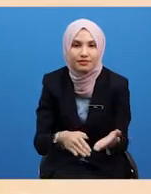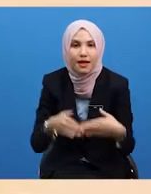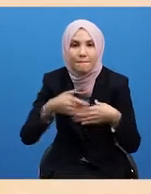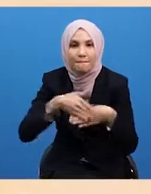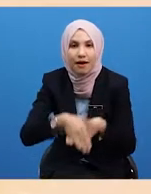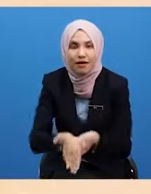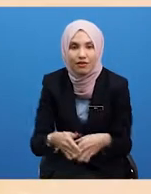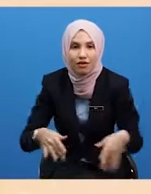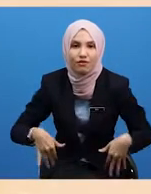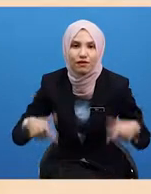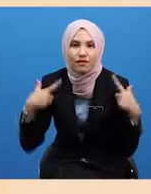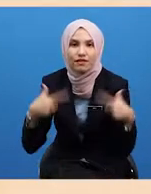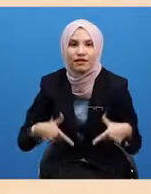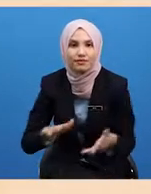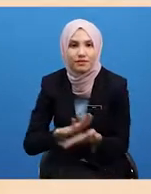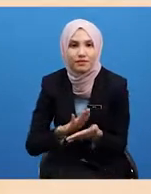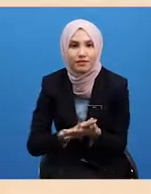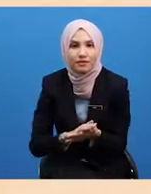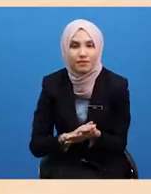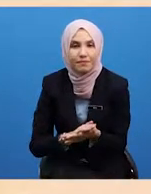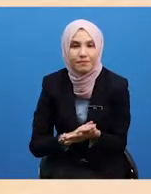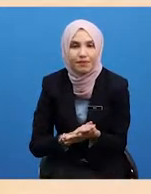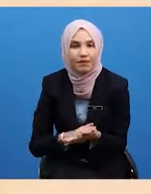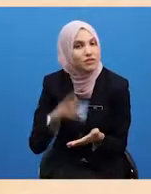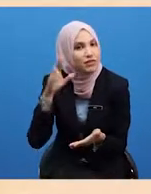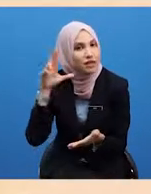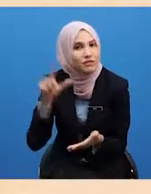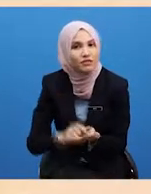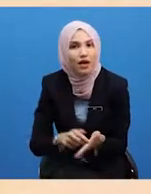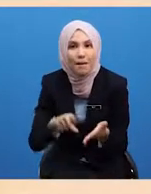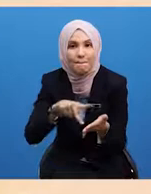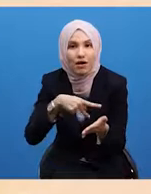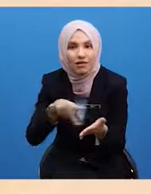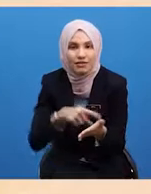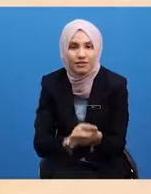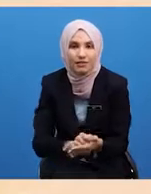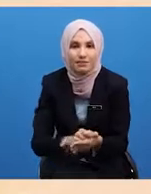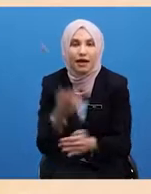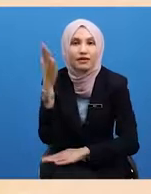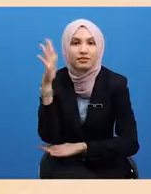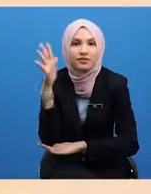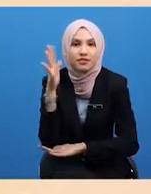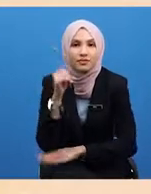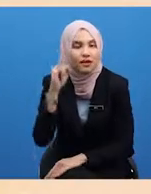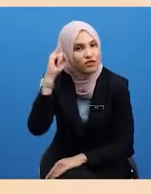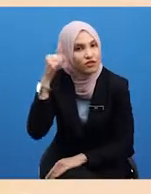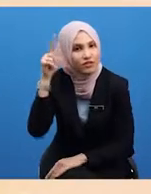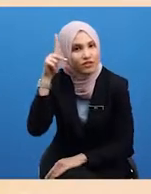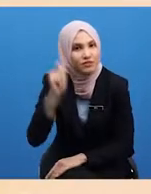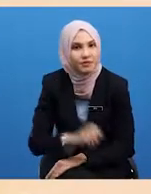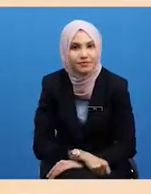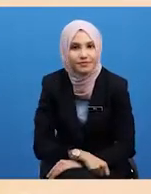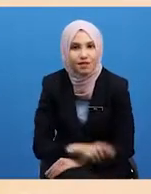of life. In school, Richard listened to a poem titled Trees by Joyce